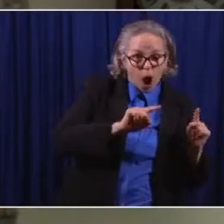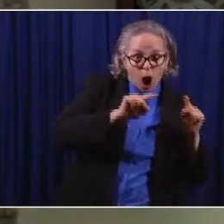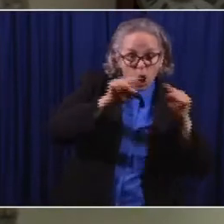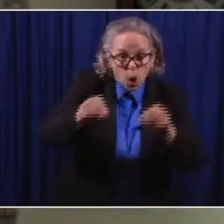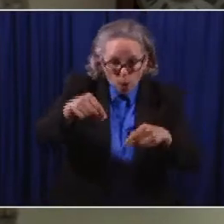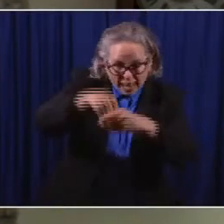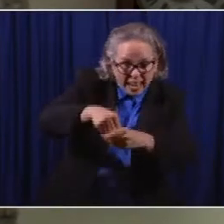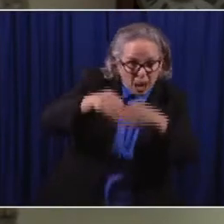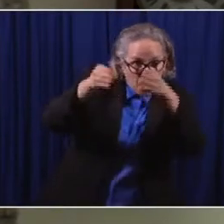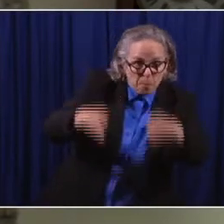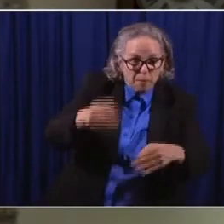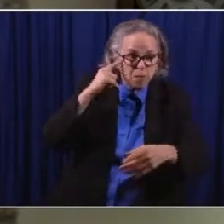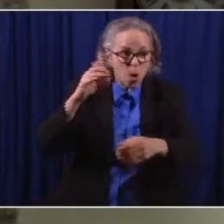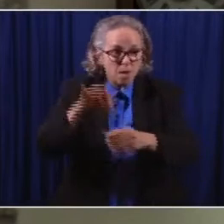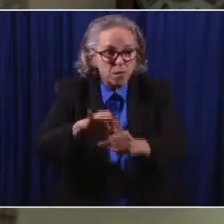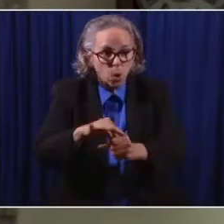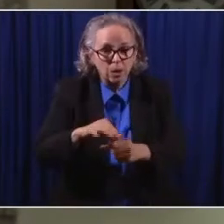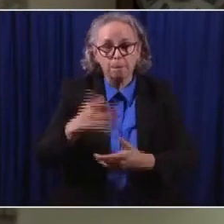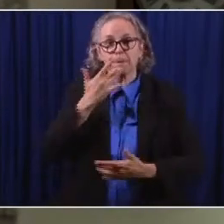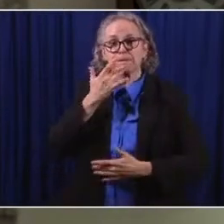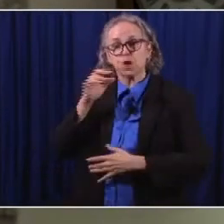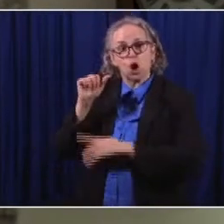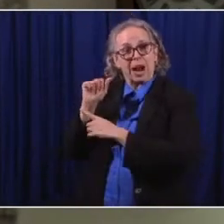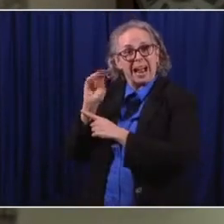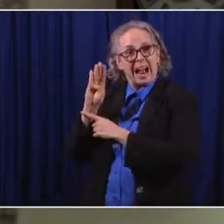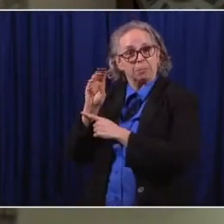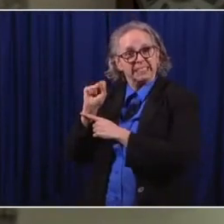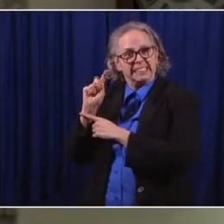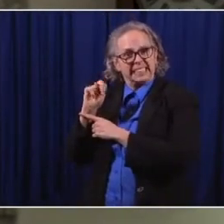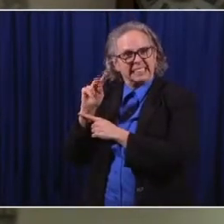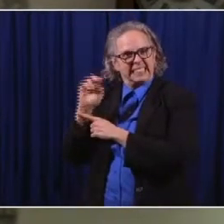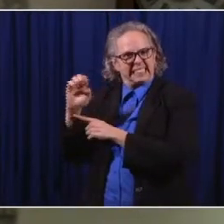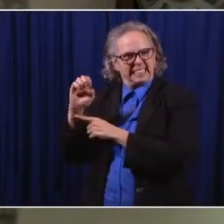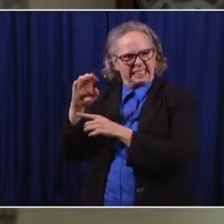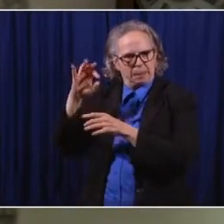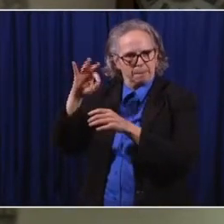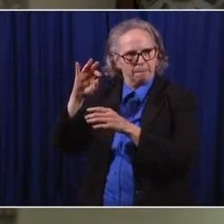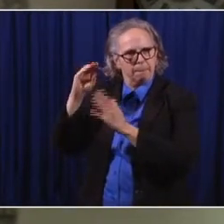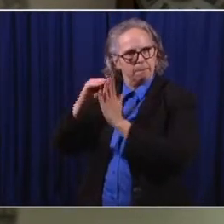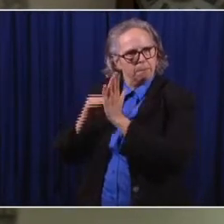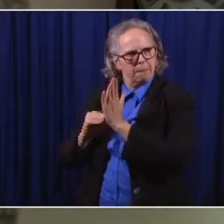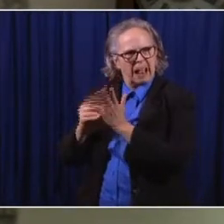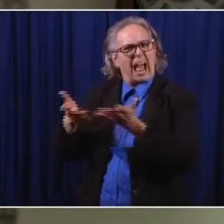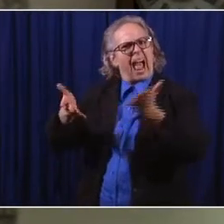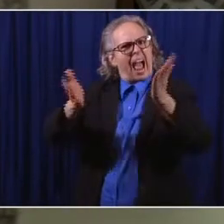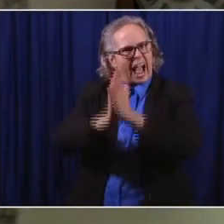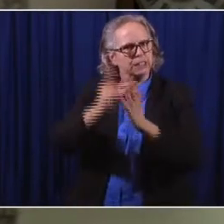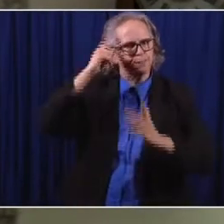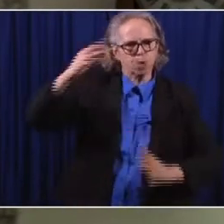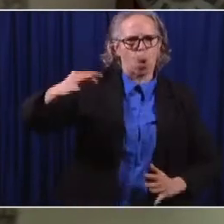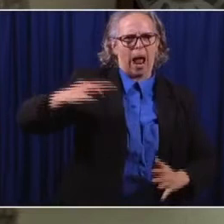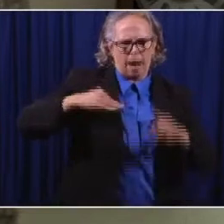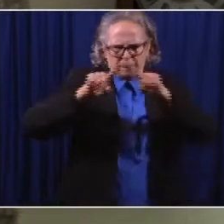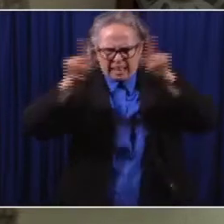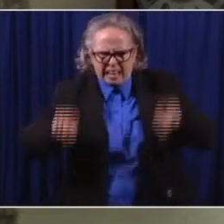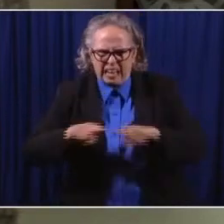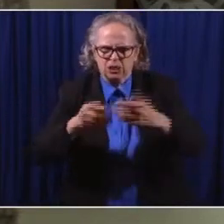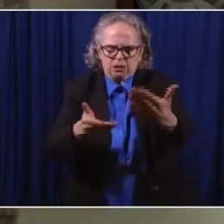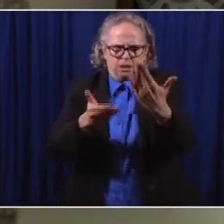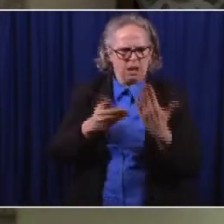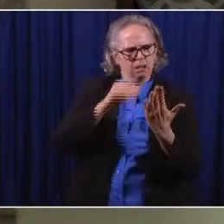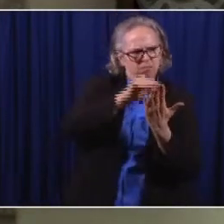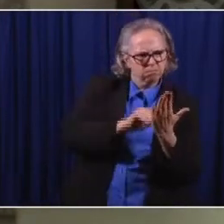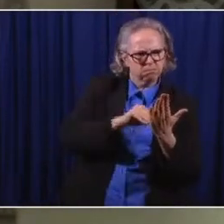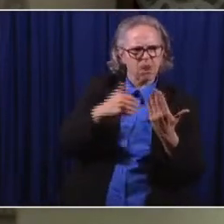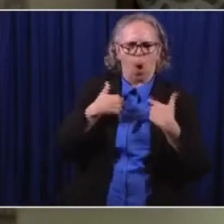the time. You can go ahead and ask, for the application, and then fill out that application, and they'll